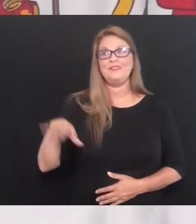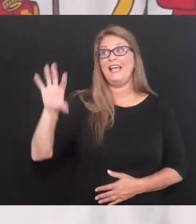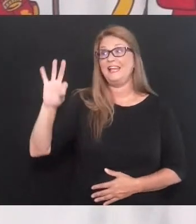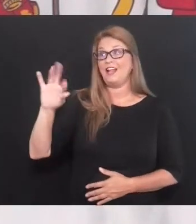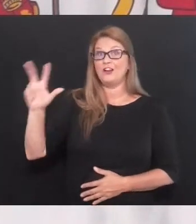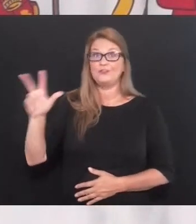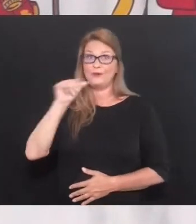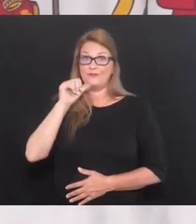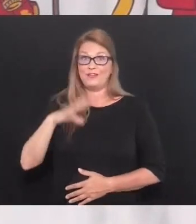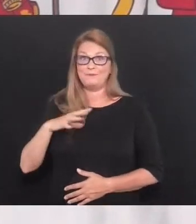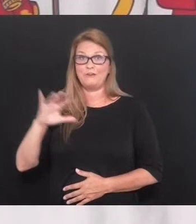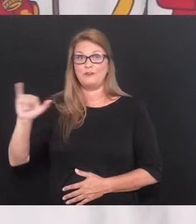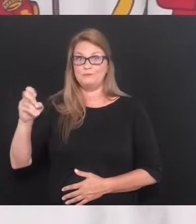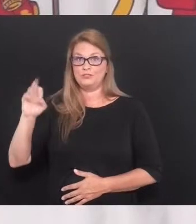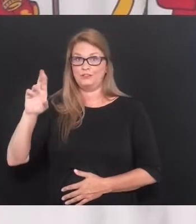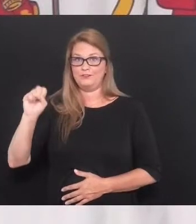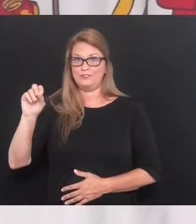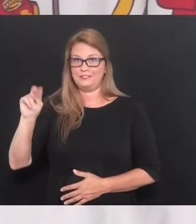female from Jefferson County.